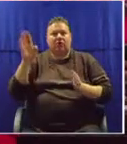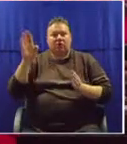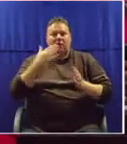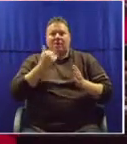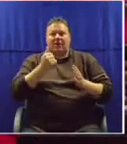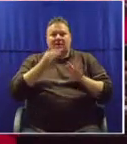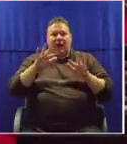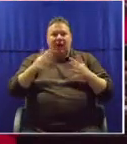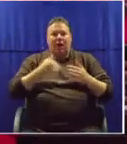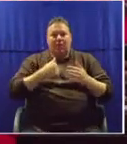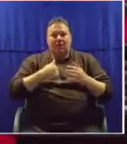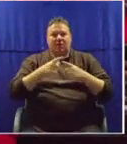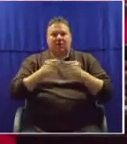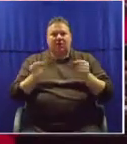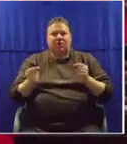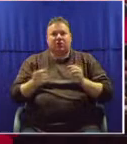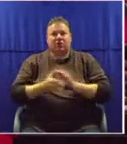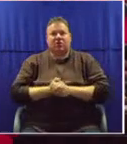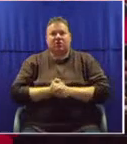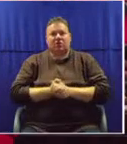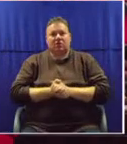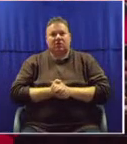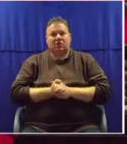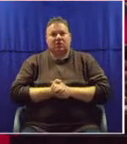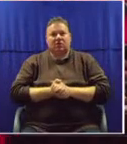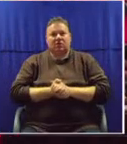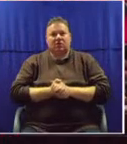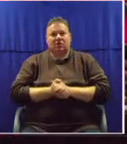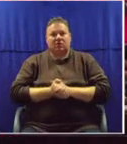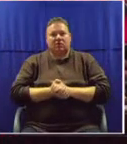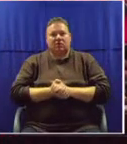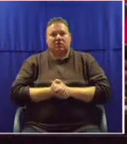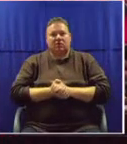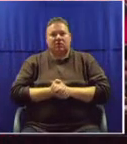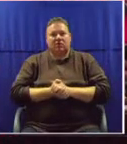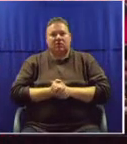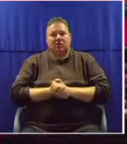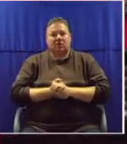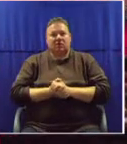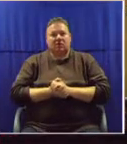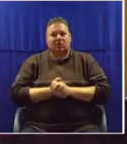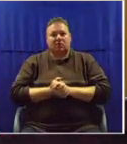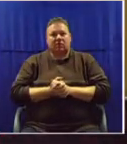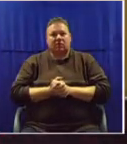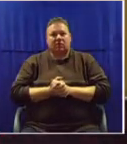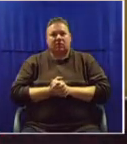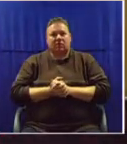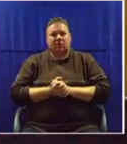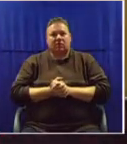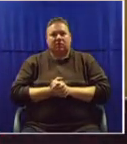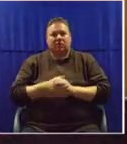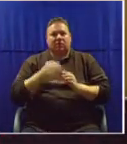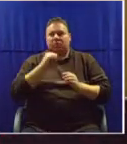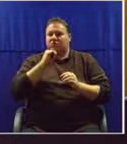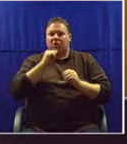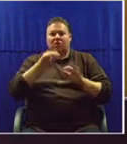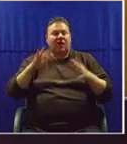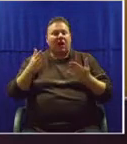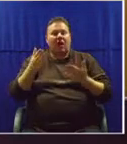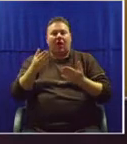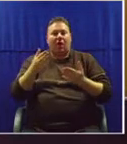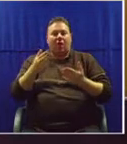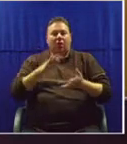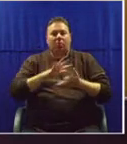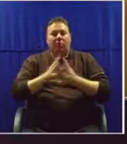finish? Honorable Member Tambo. Honorable Tambo. This is a disorder that you have. No, I will not cause disorder, I can assure you.